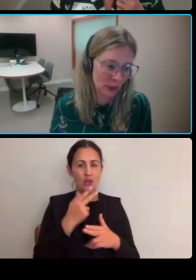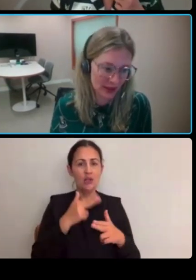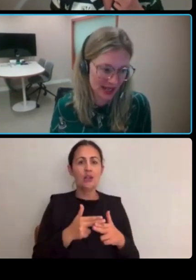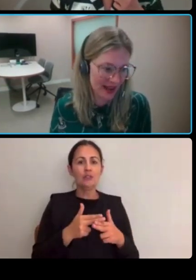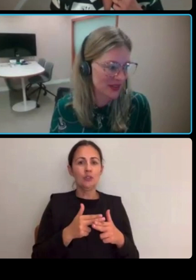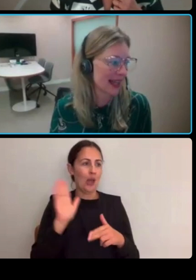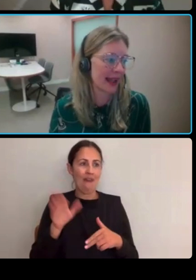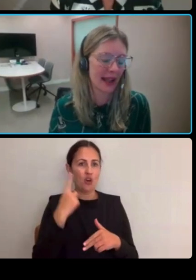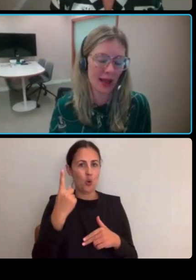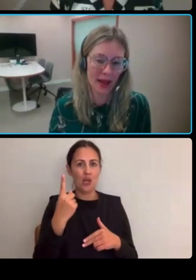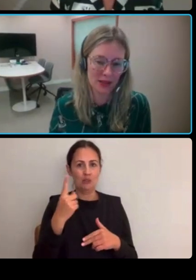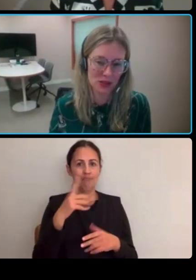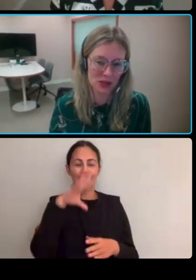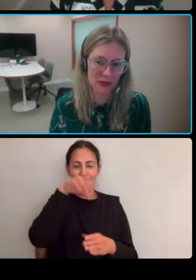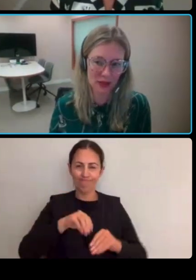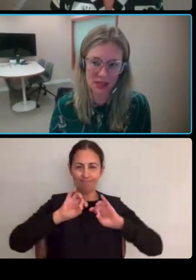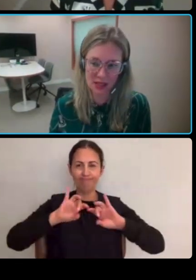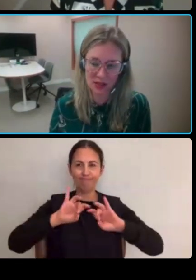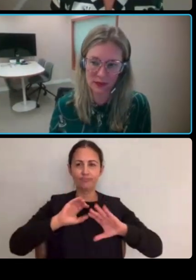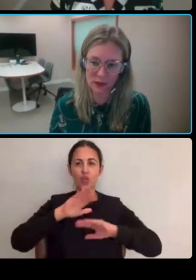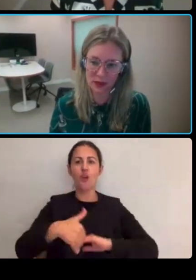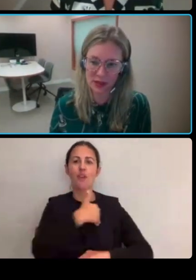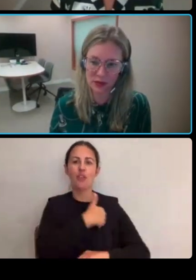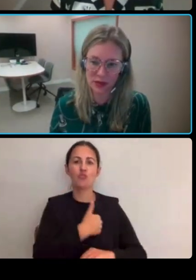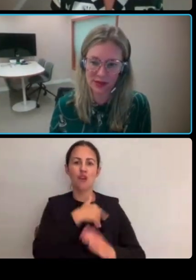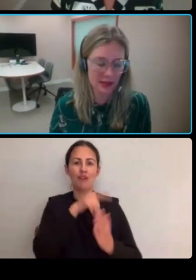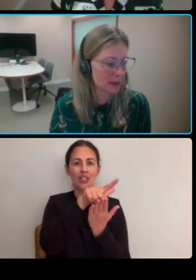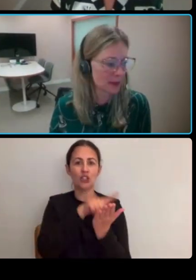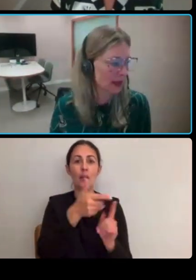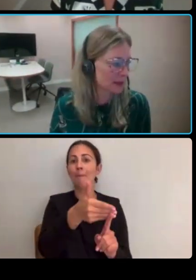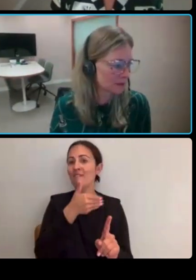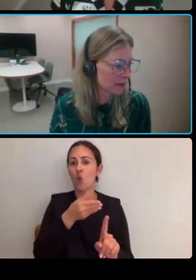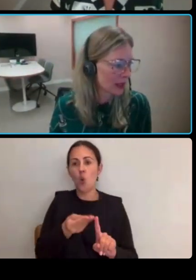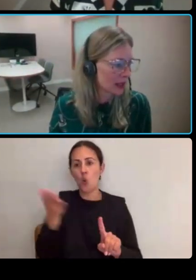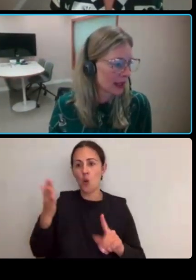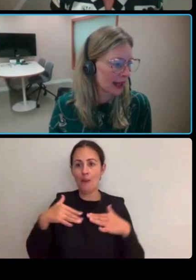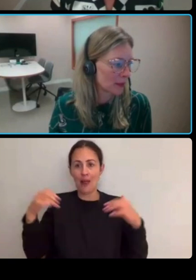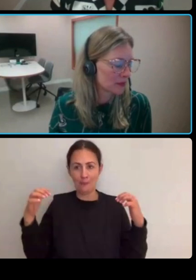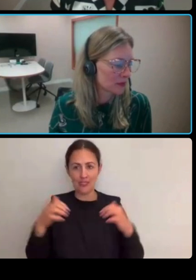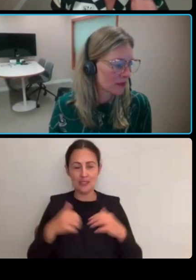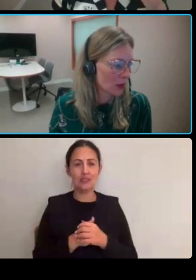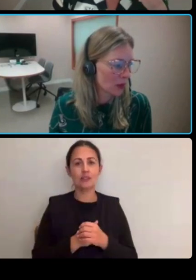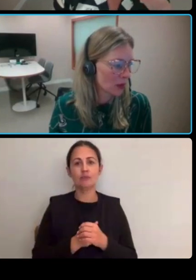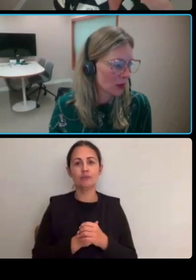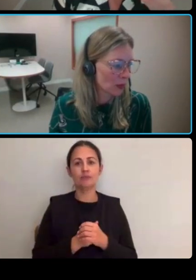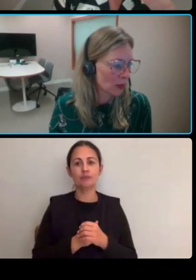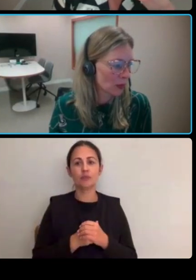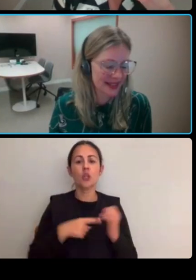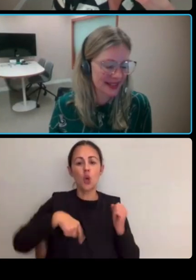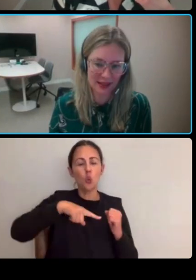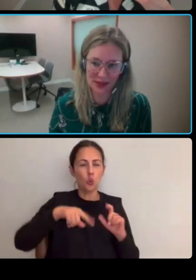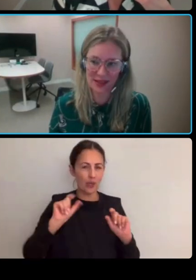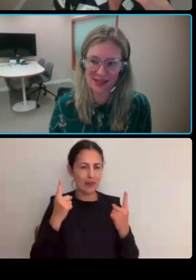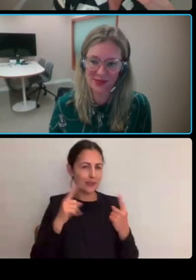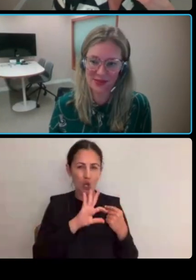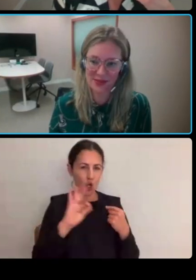for everyone to have a say about the draft legislation before it's introduced into Parliament. We understand that